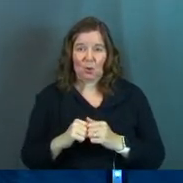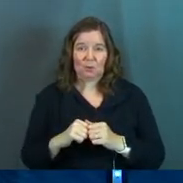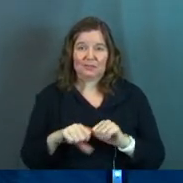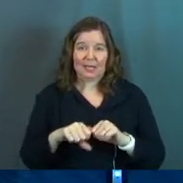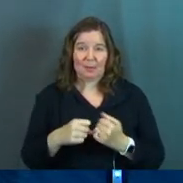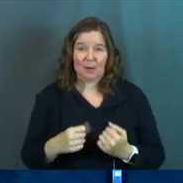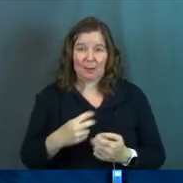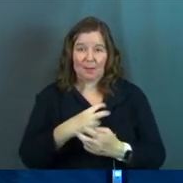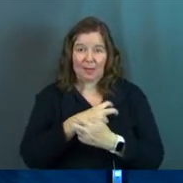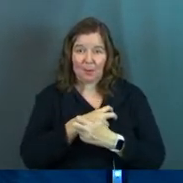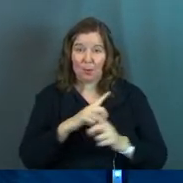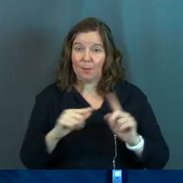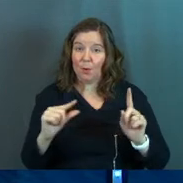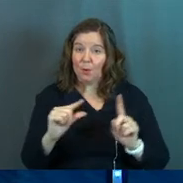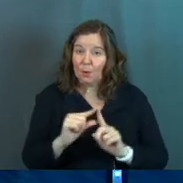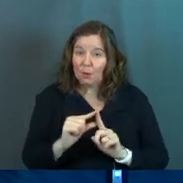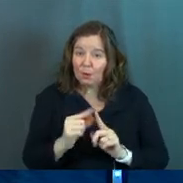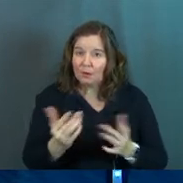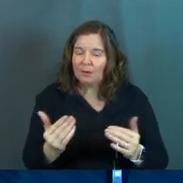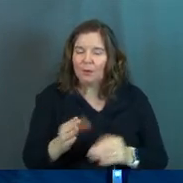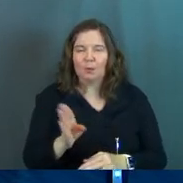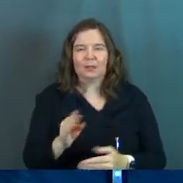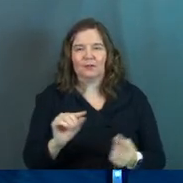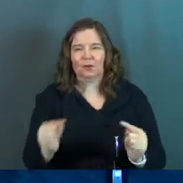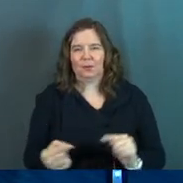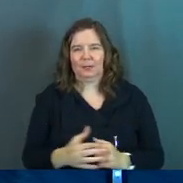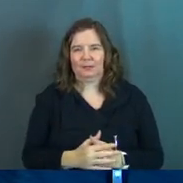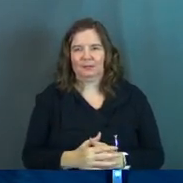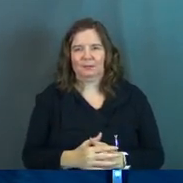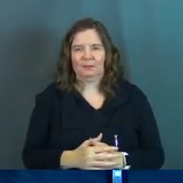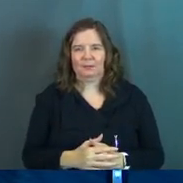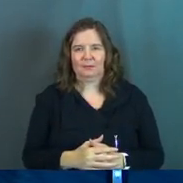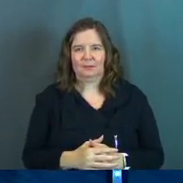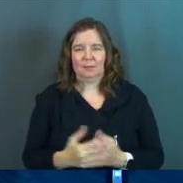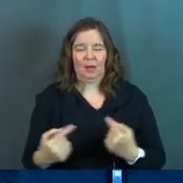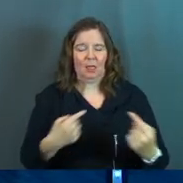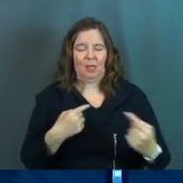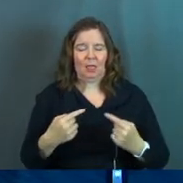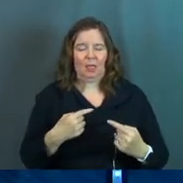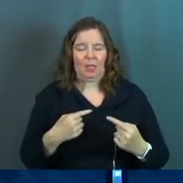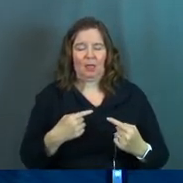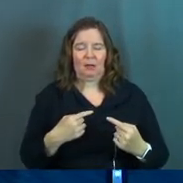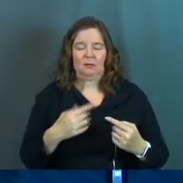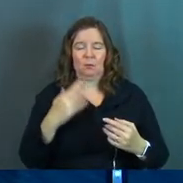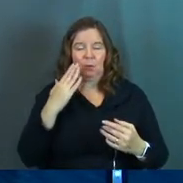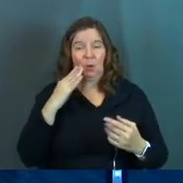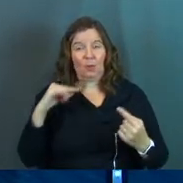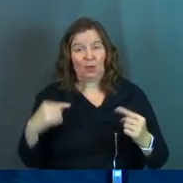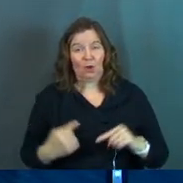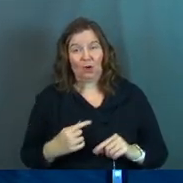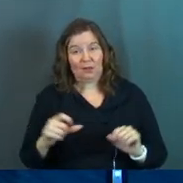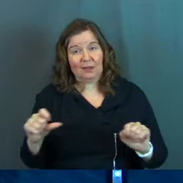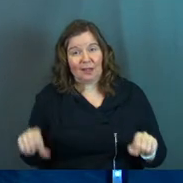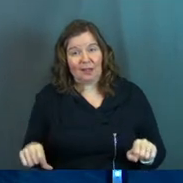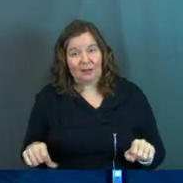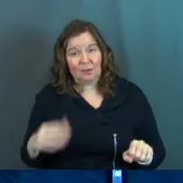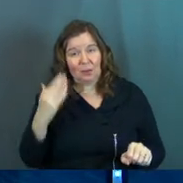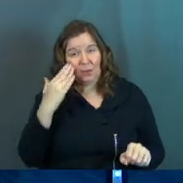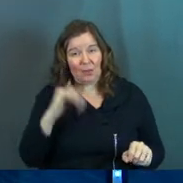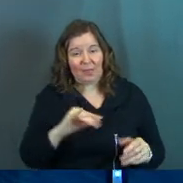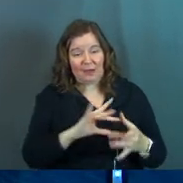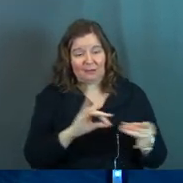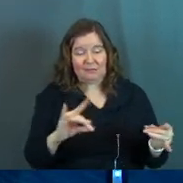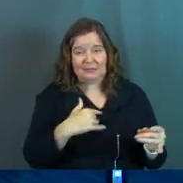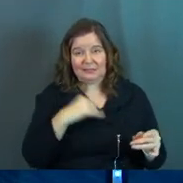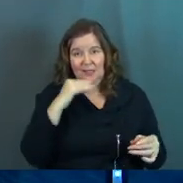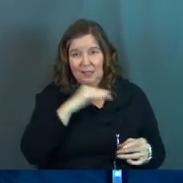on, will never hurt me. And we know that's a lie. We know words absolutely hurt us.